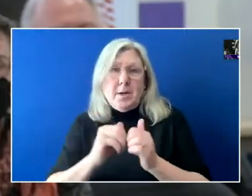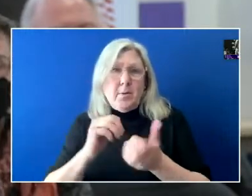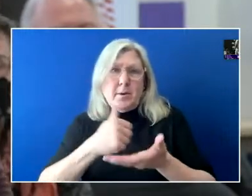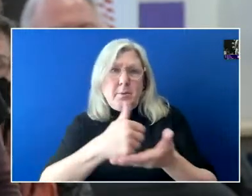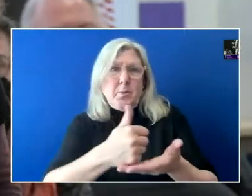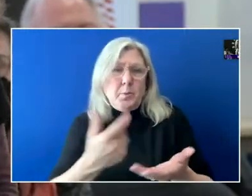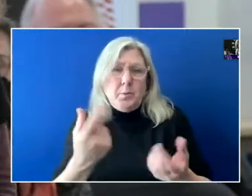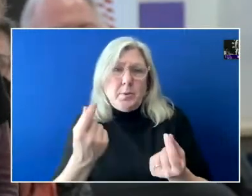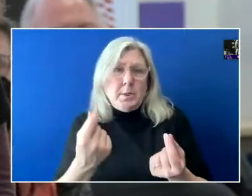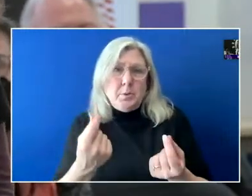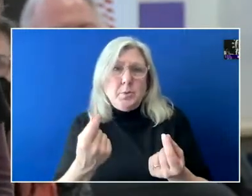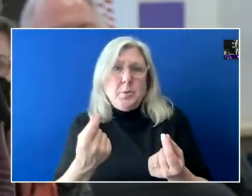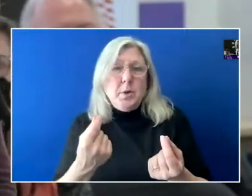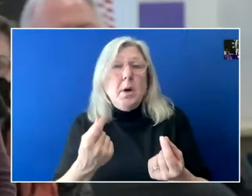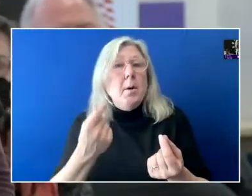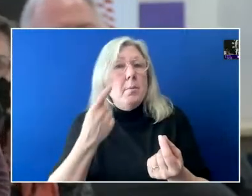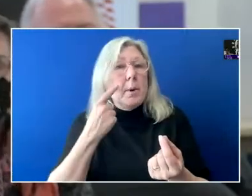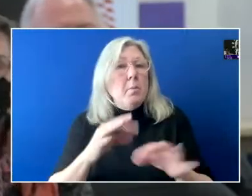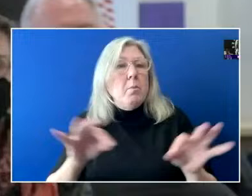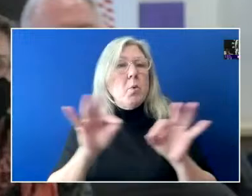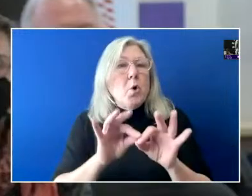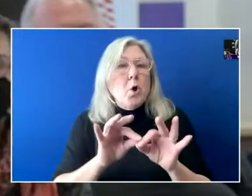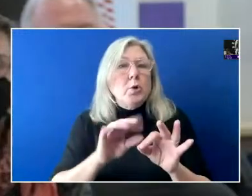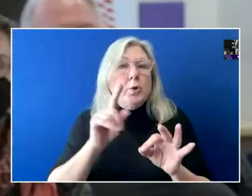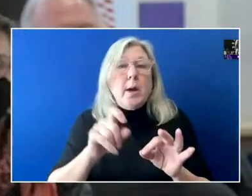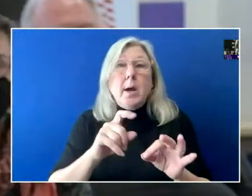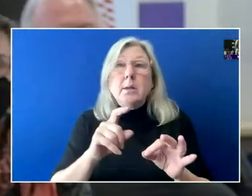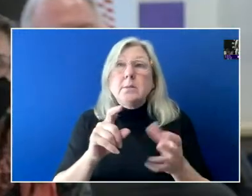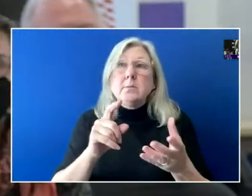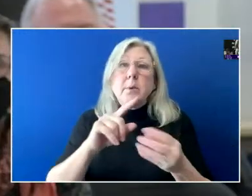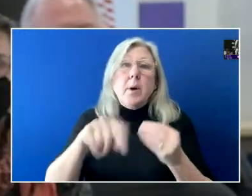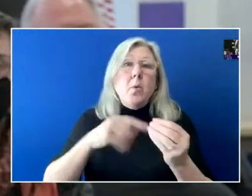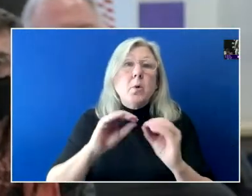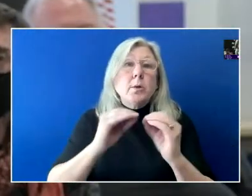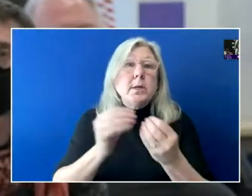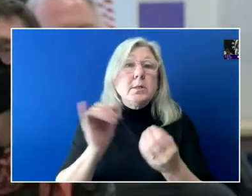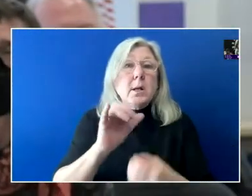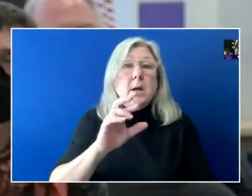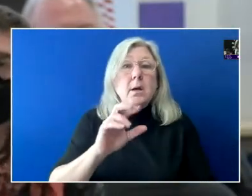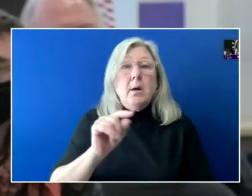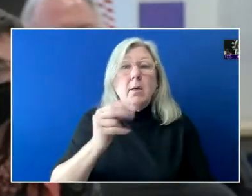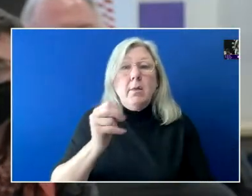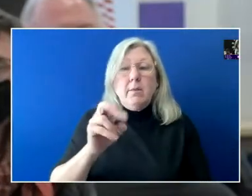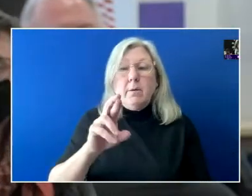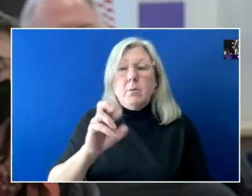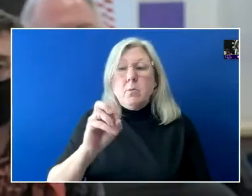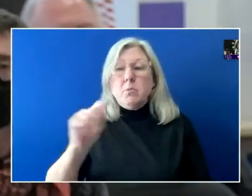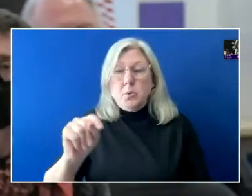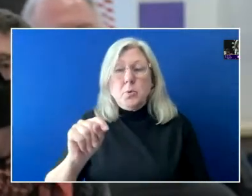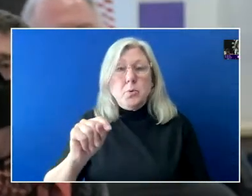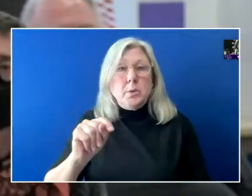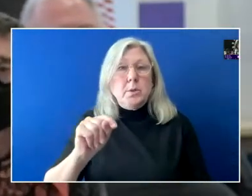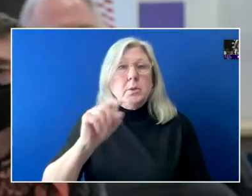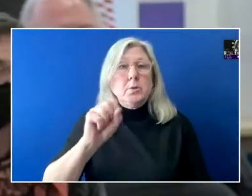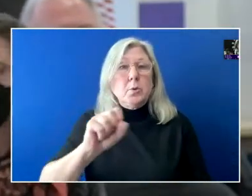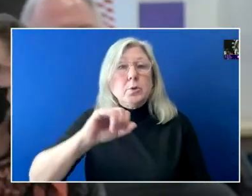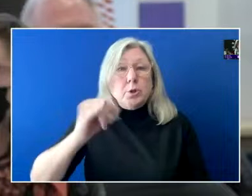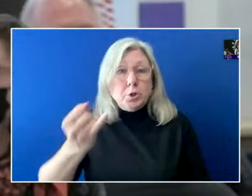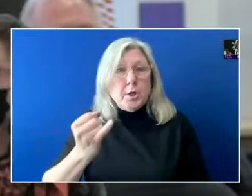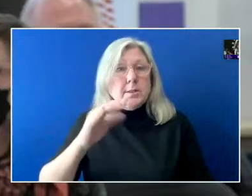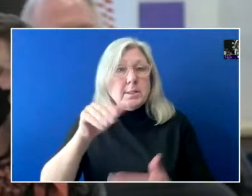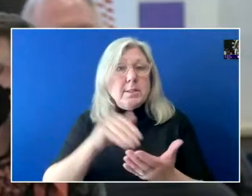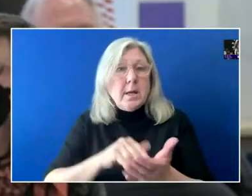is like an organization like the root social justice center which is working for racial Justice in our community a